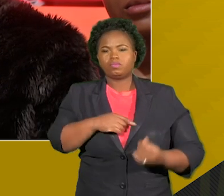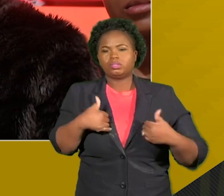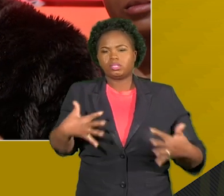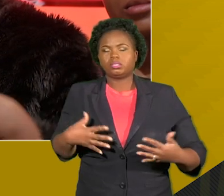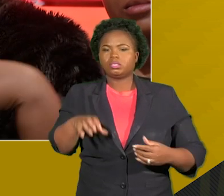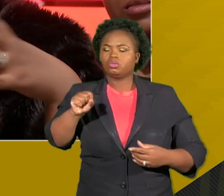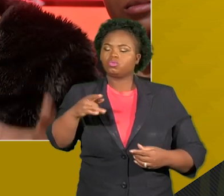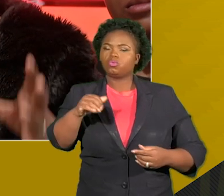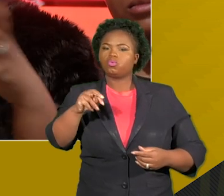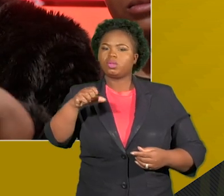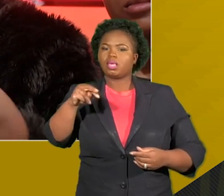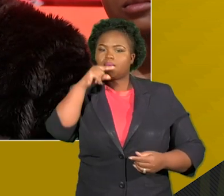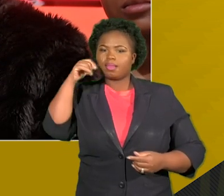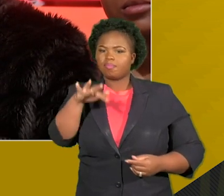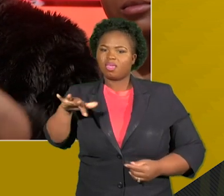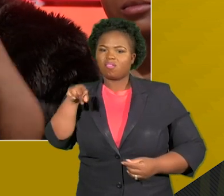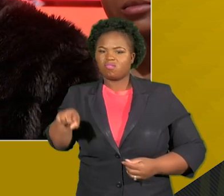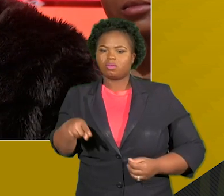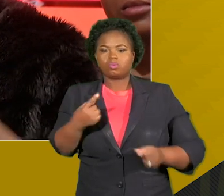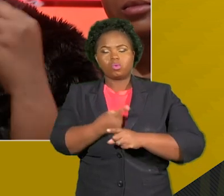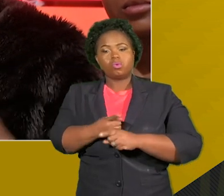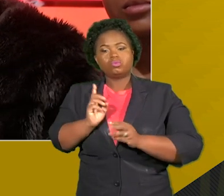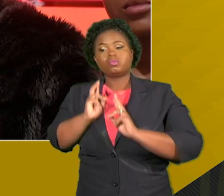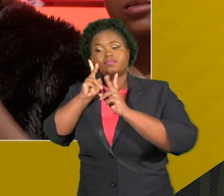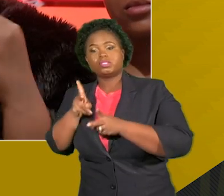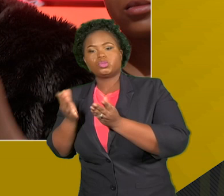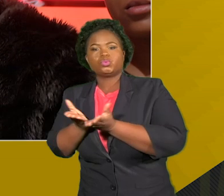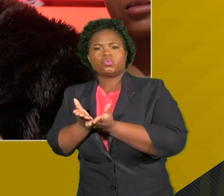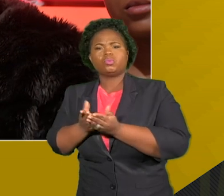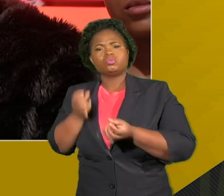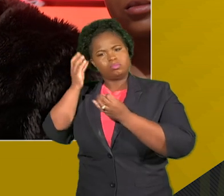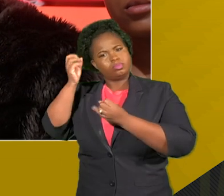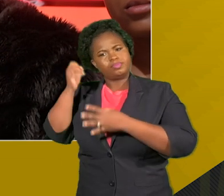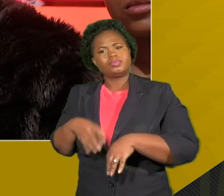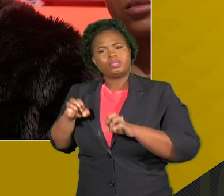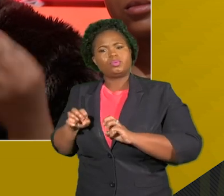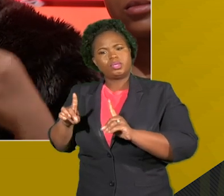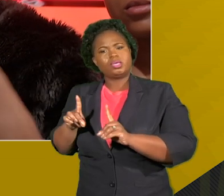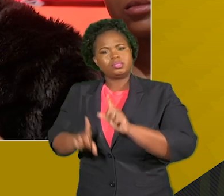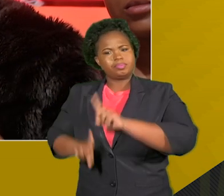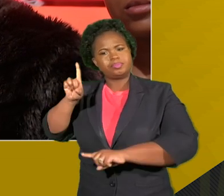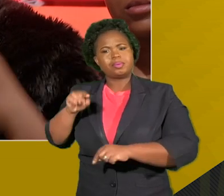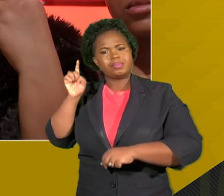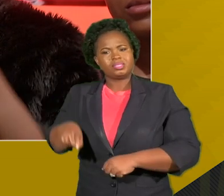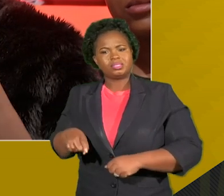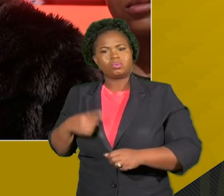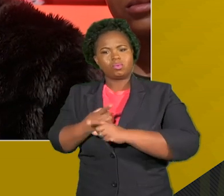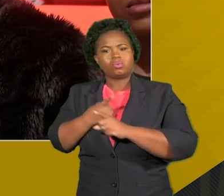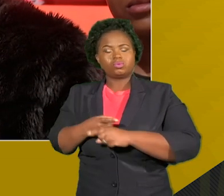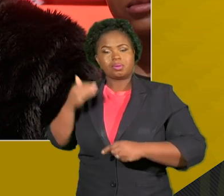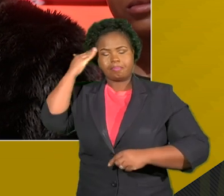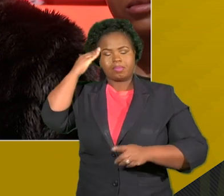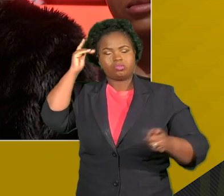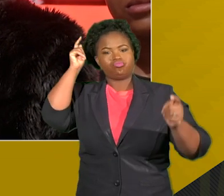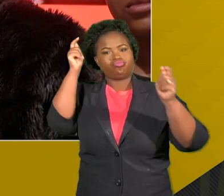bo sekukhune re tsama re tlotlheletsa bana ba dikolo re ba botsa gore nene education is the key to their success. Re dira ntho e bitswang gore ke mind